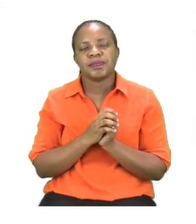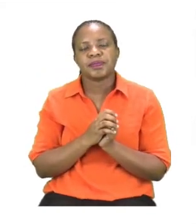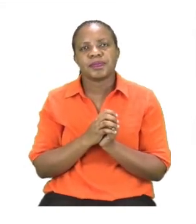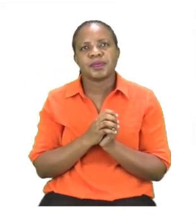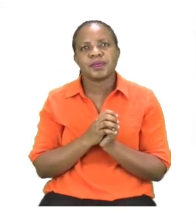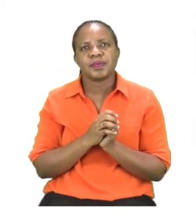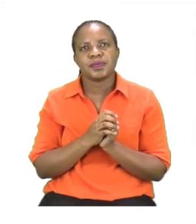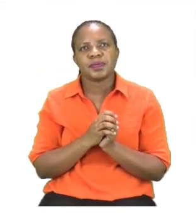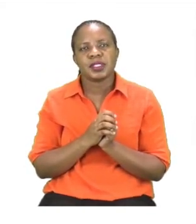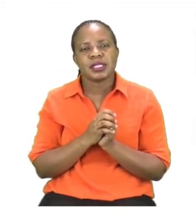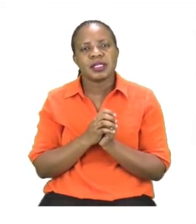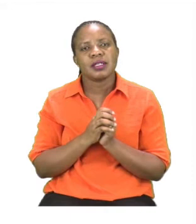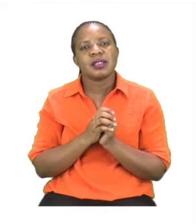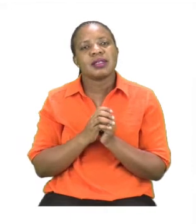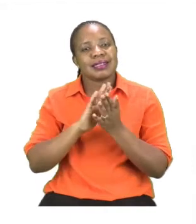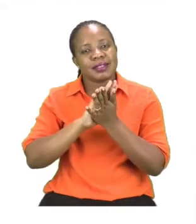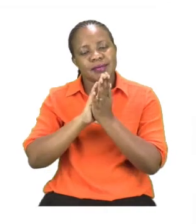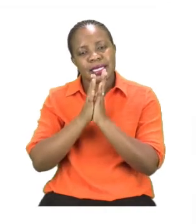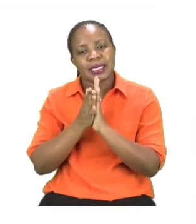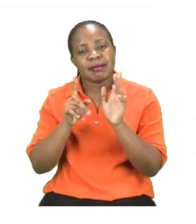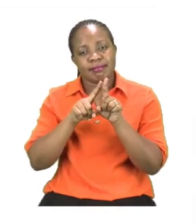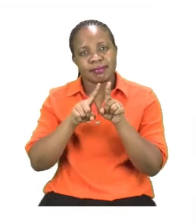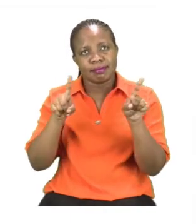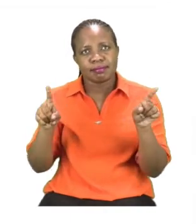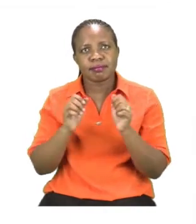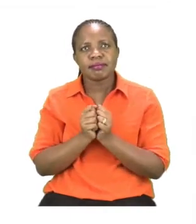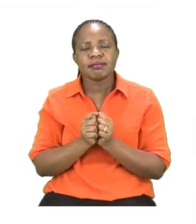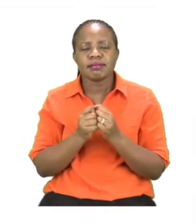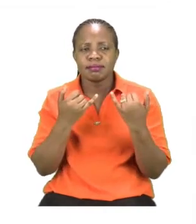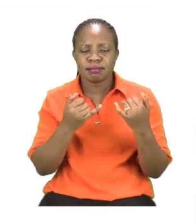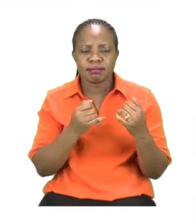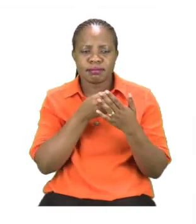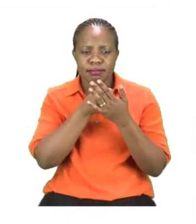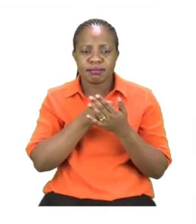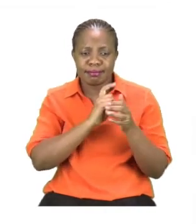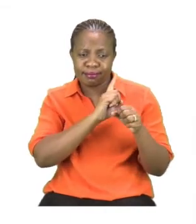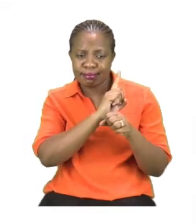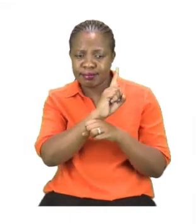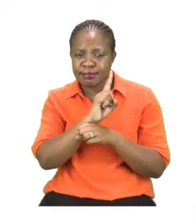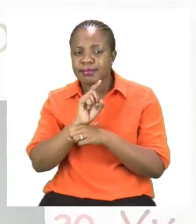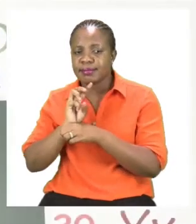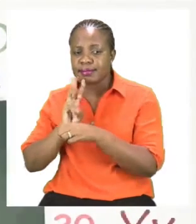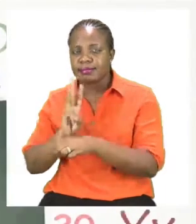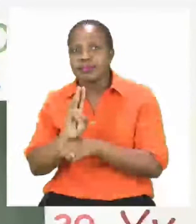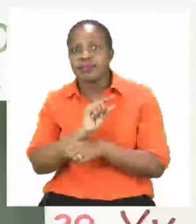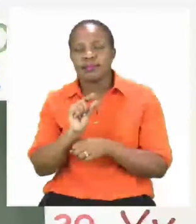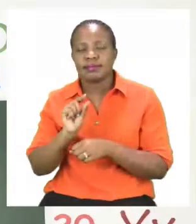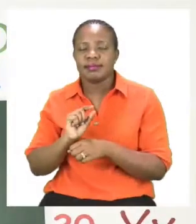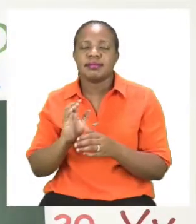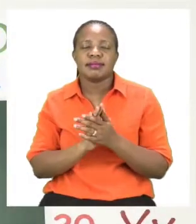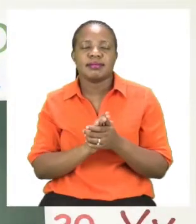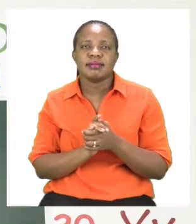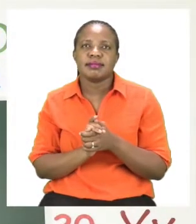do the first, second, and third words that we can see. So the first word is